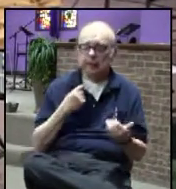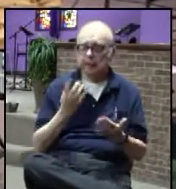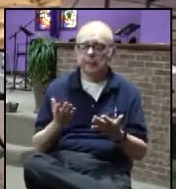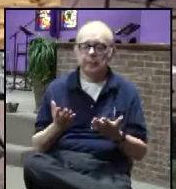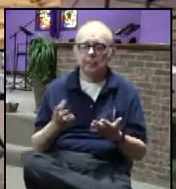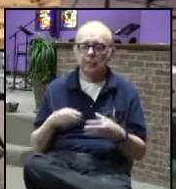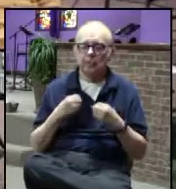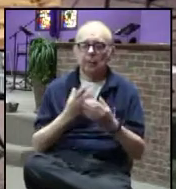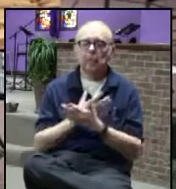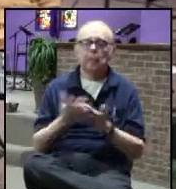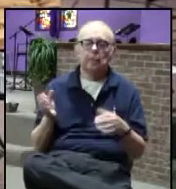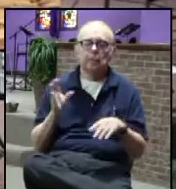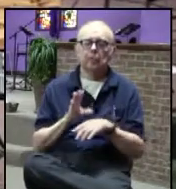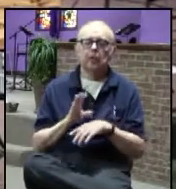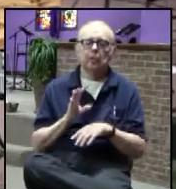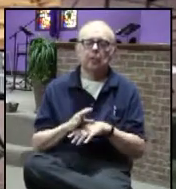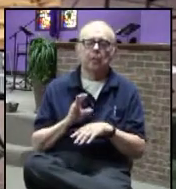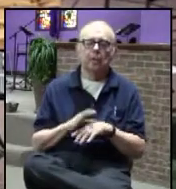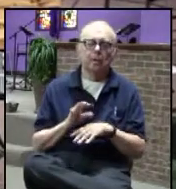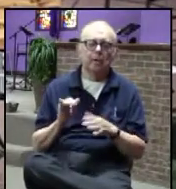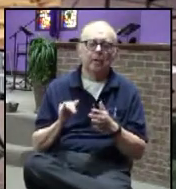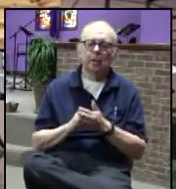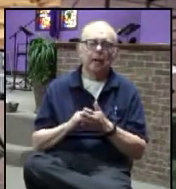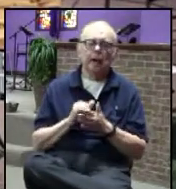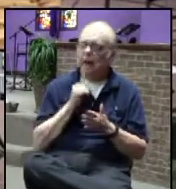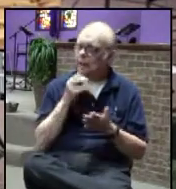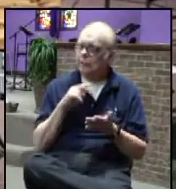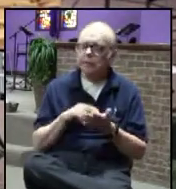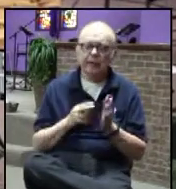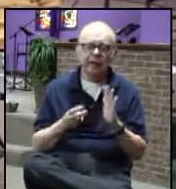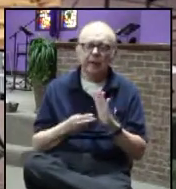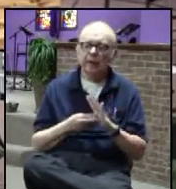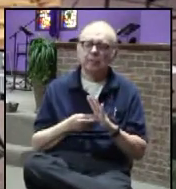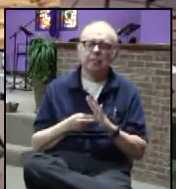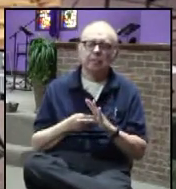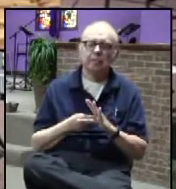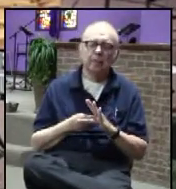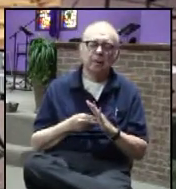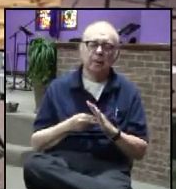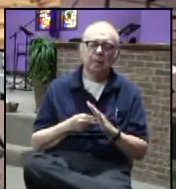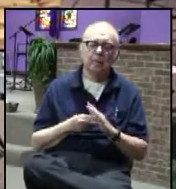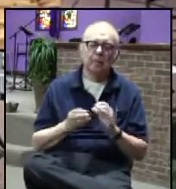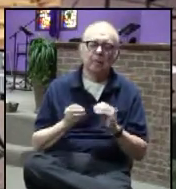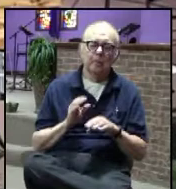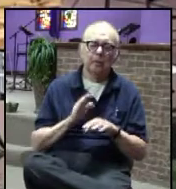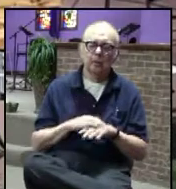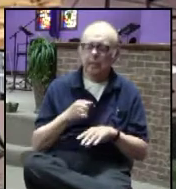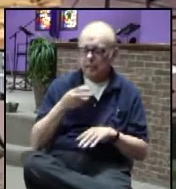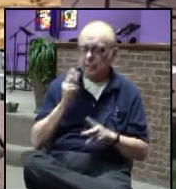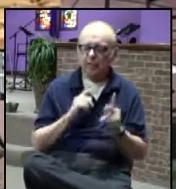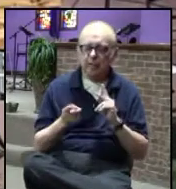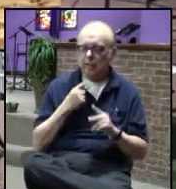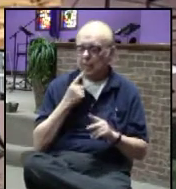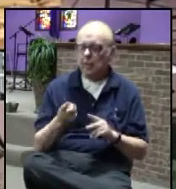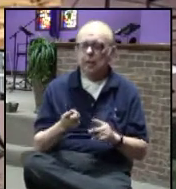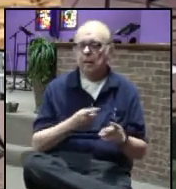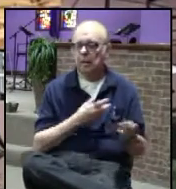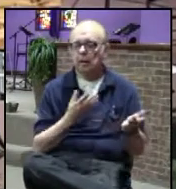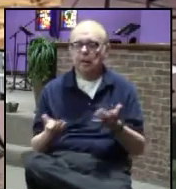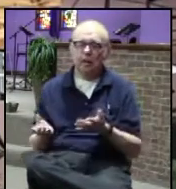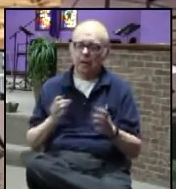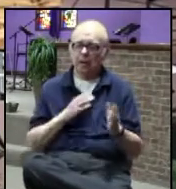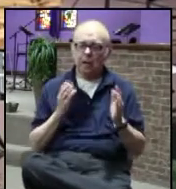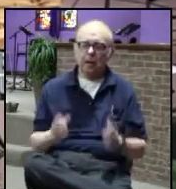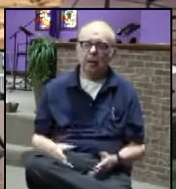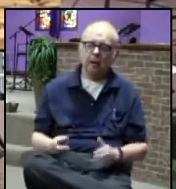That we give everything to the church? That is not what I'm saying. Anything far from it. I hear people all the time saying, I'm a brand new Christian,